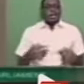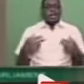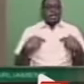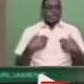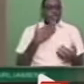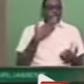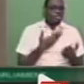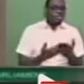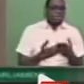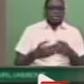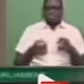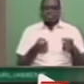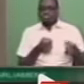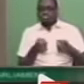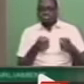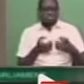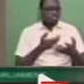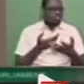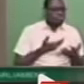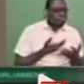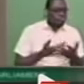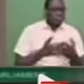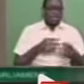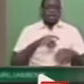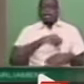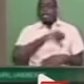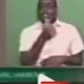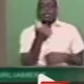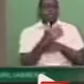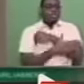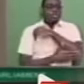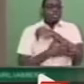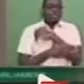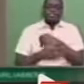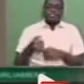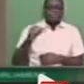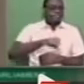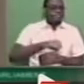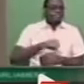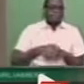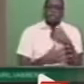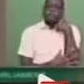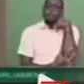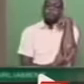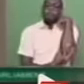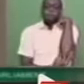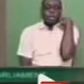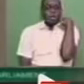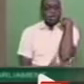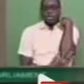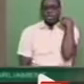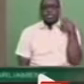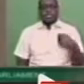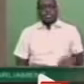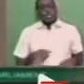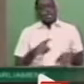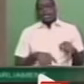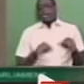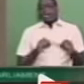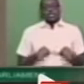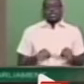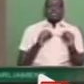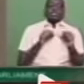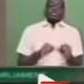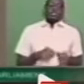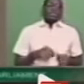back, that they were the ones who were responsible for those unsustainable and non-competitive